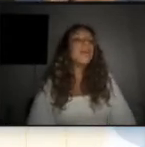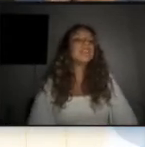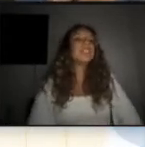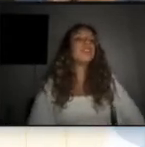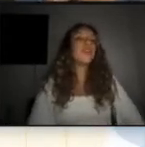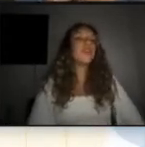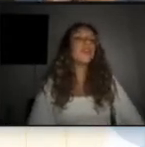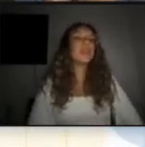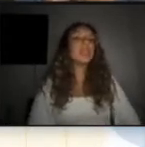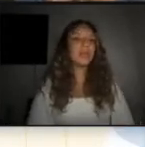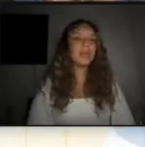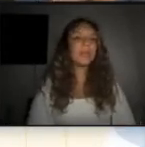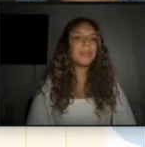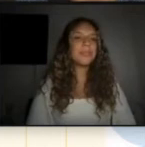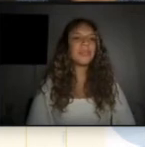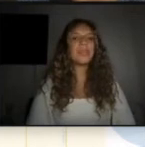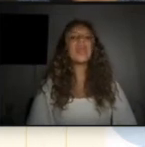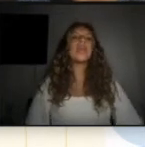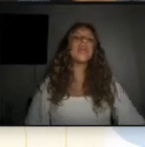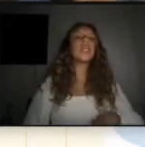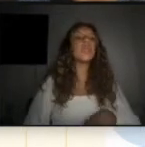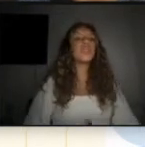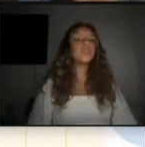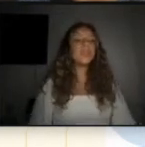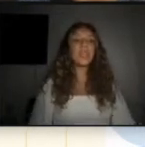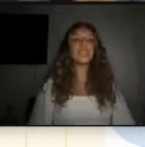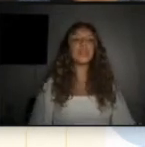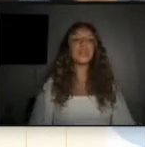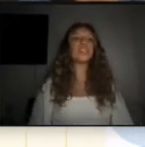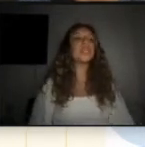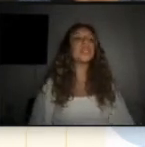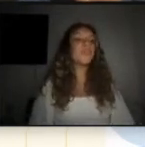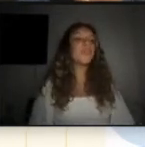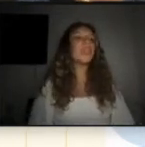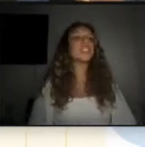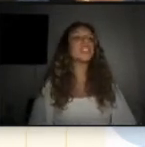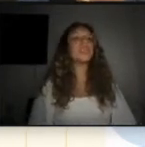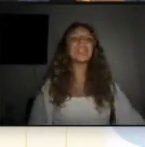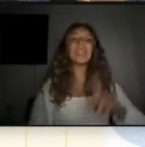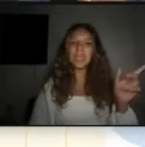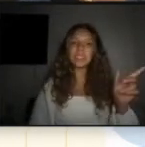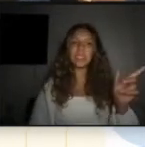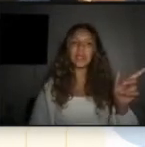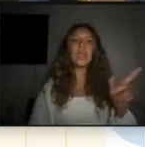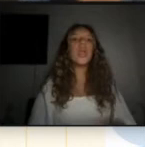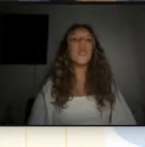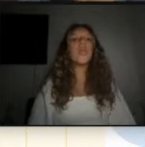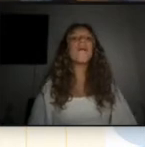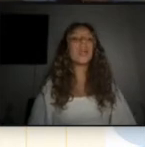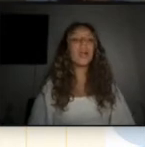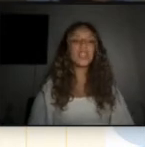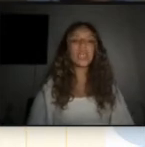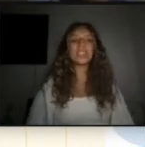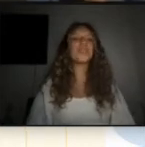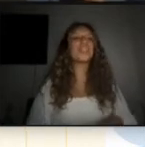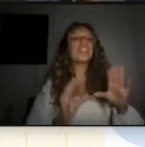a message from gear up in order to provide support to gear up for l.a students next year we